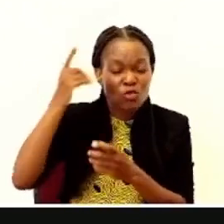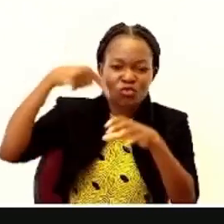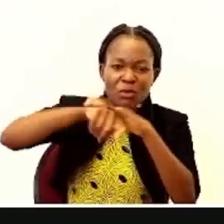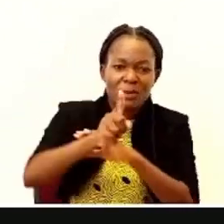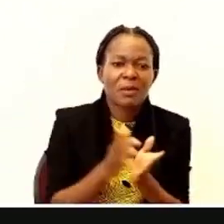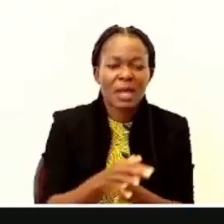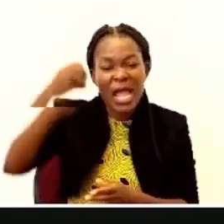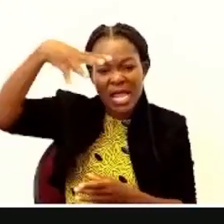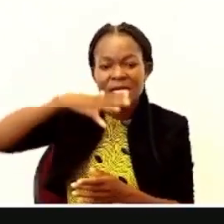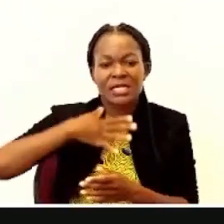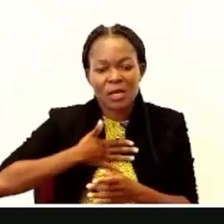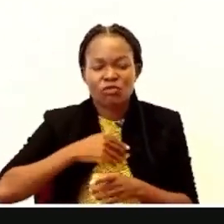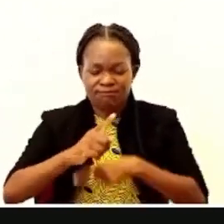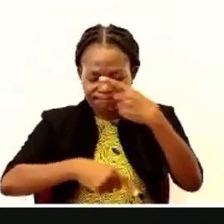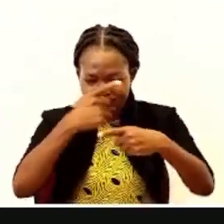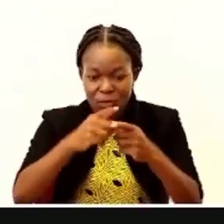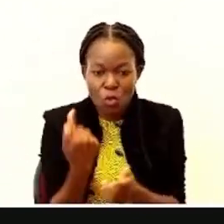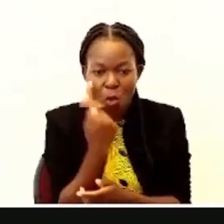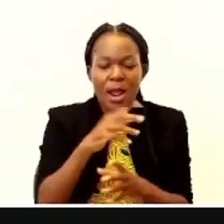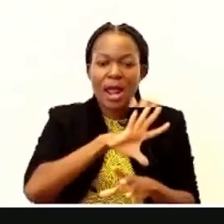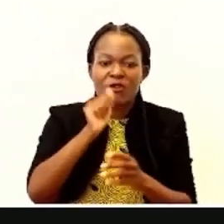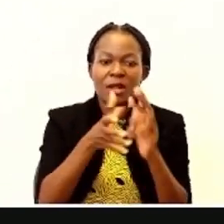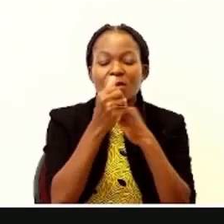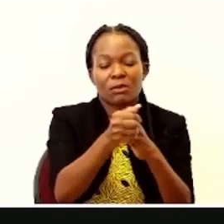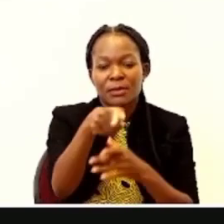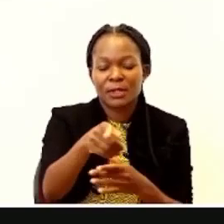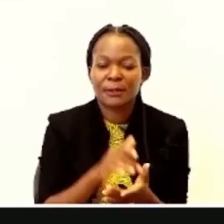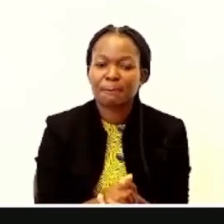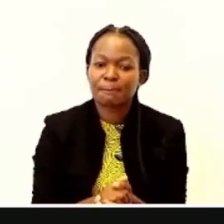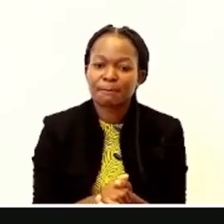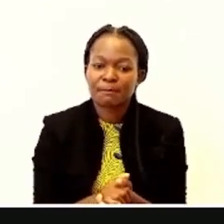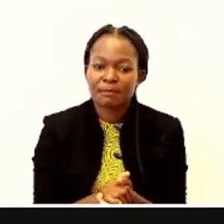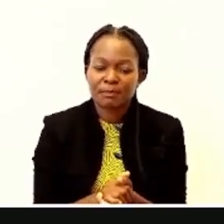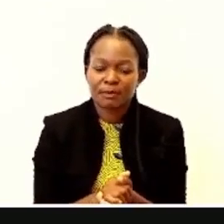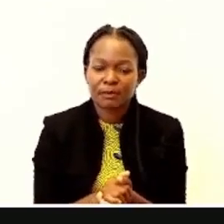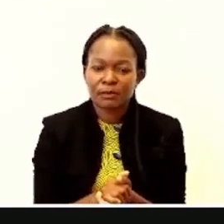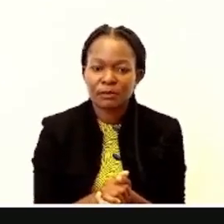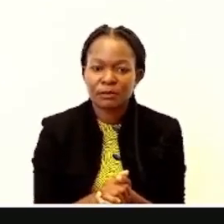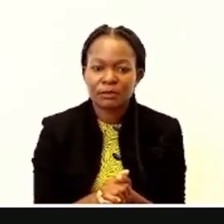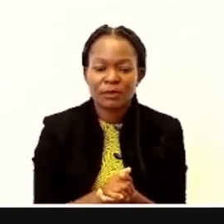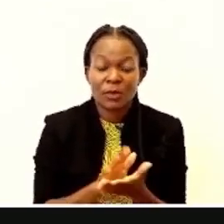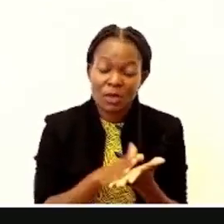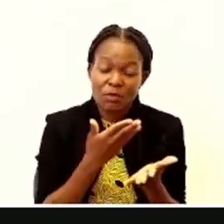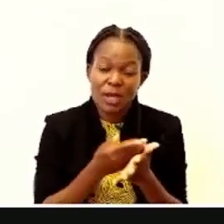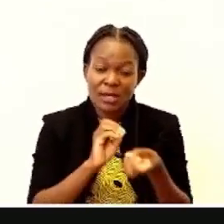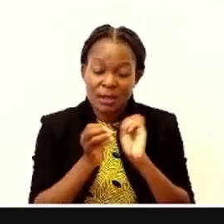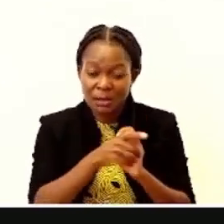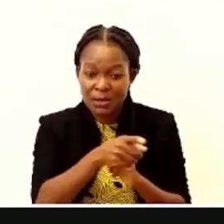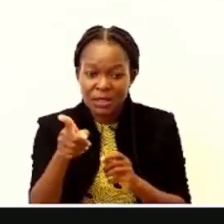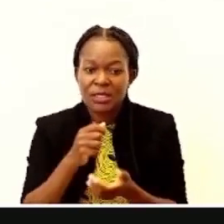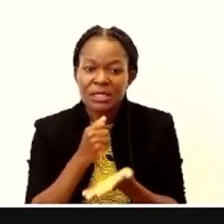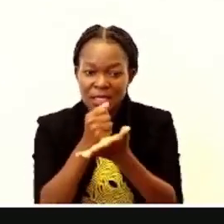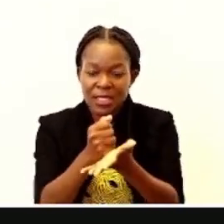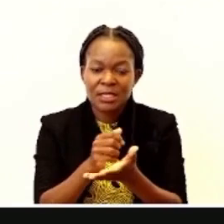Let's demand the historic polluters pay their climate debt and deliver reparations so that we can actually be able